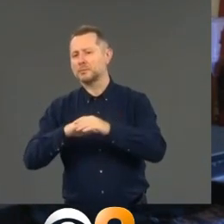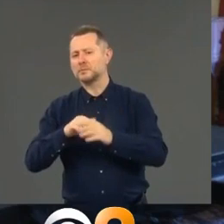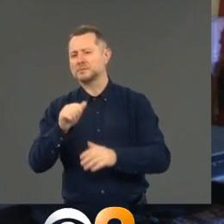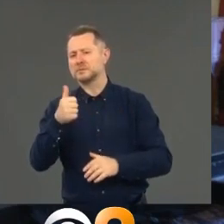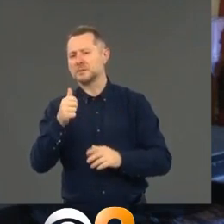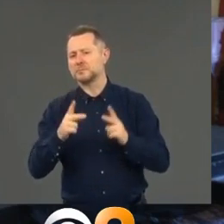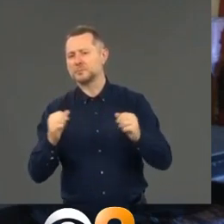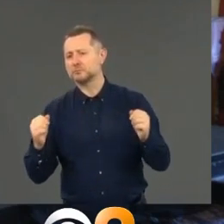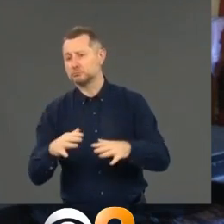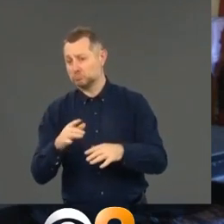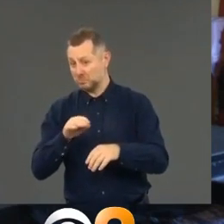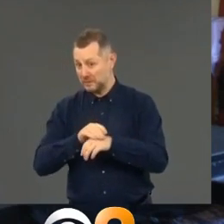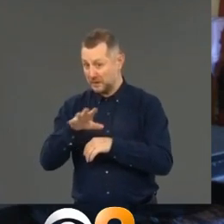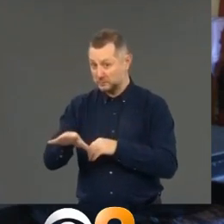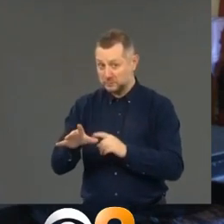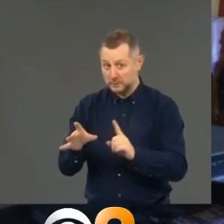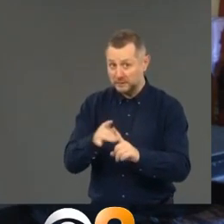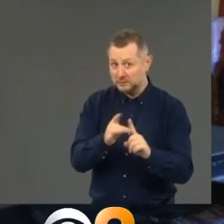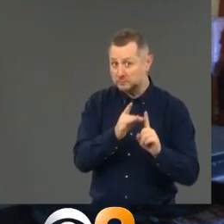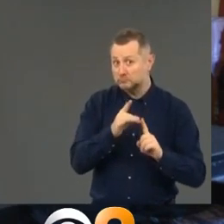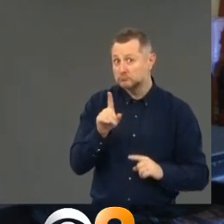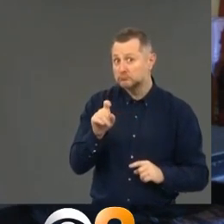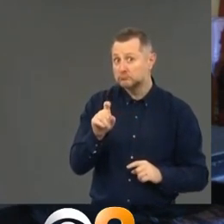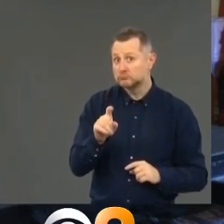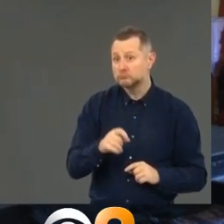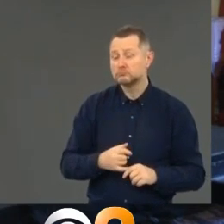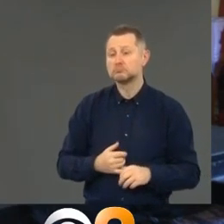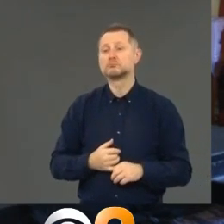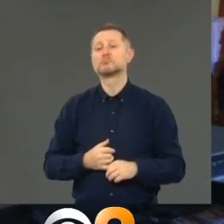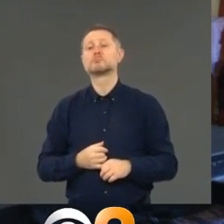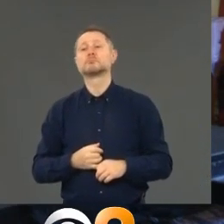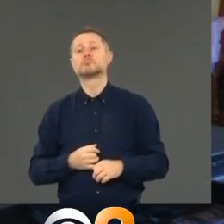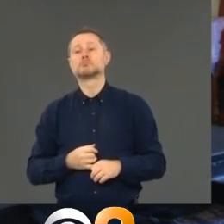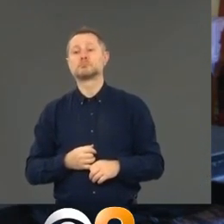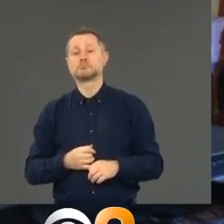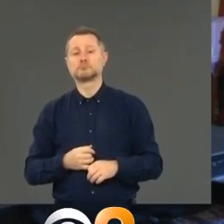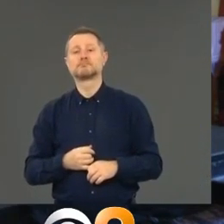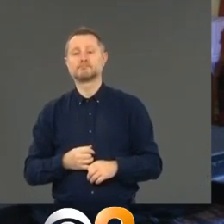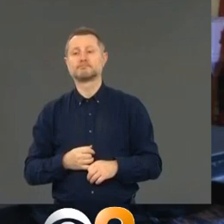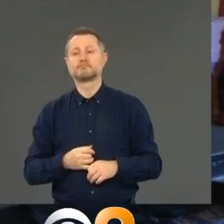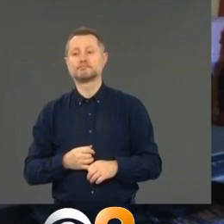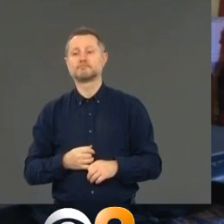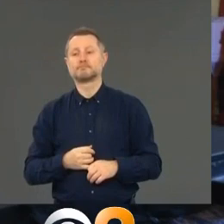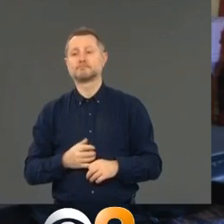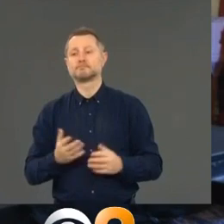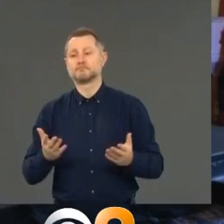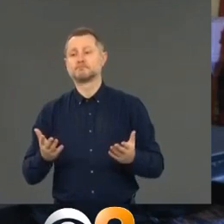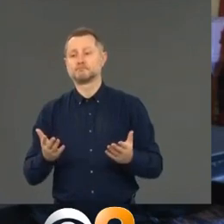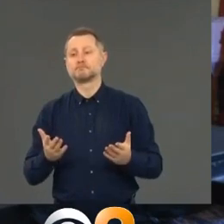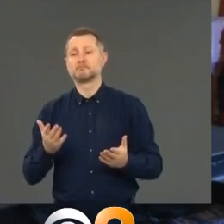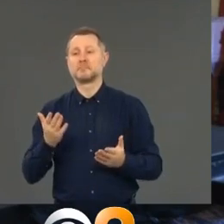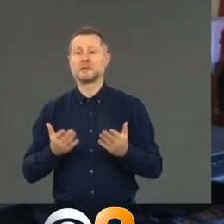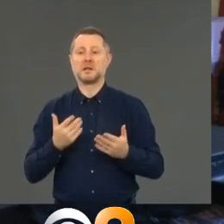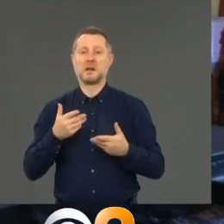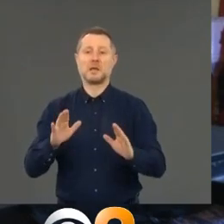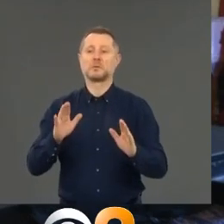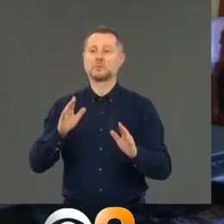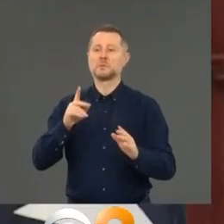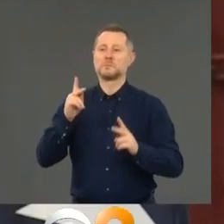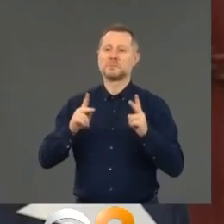the infection rate in the state and the state's ability to reopen? Theoretically, it shouldn't. It's